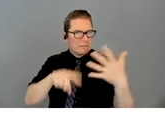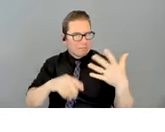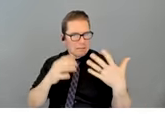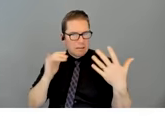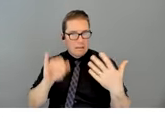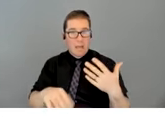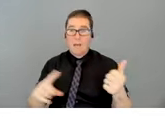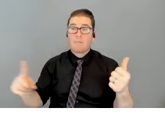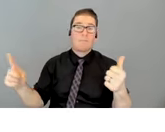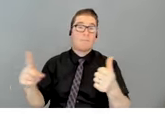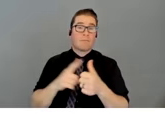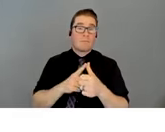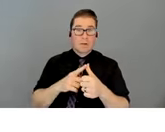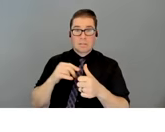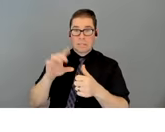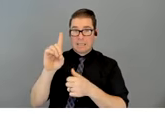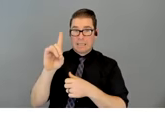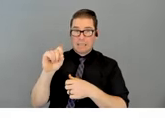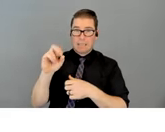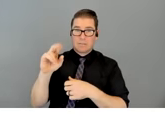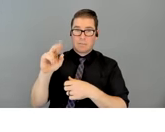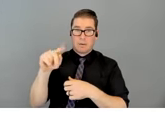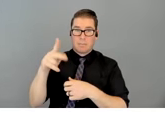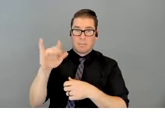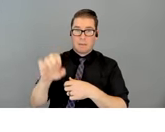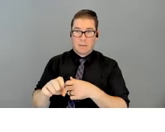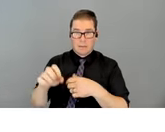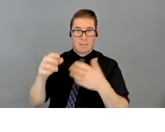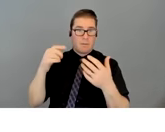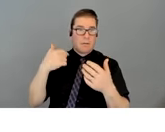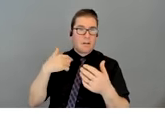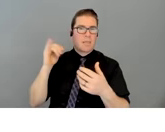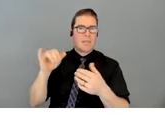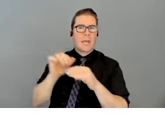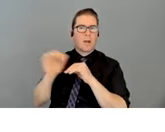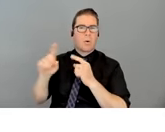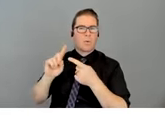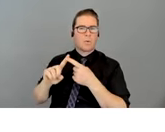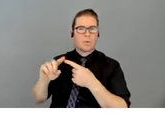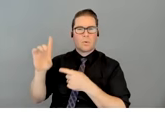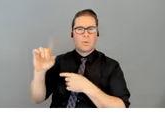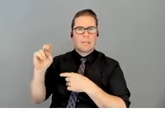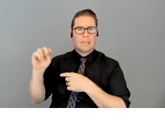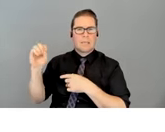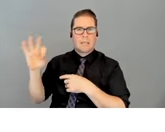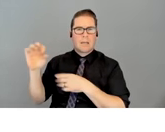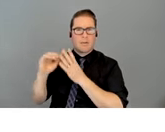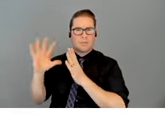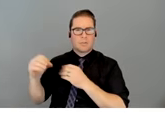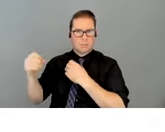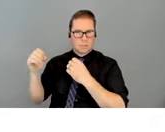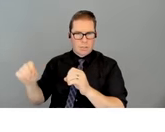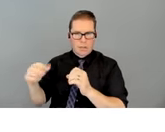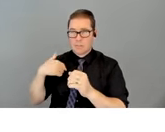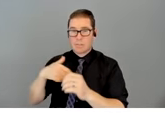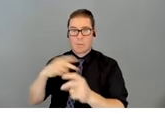office, and we contact the student immediately to set an appointment and work towards a resolution. Concerning